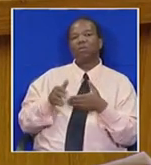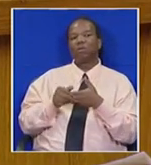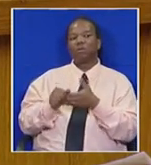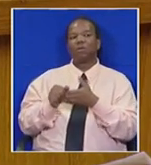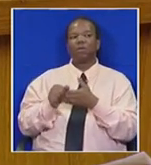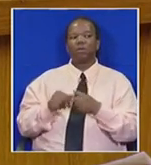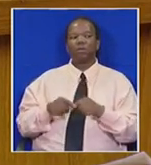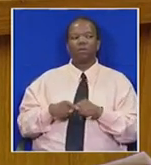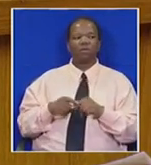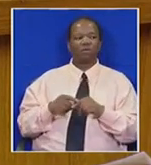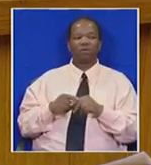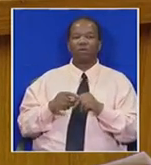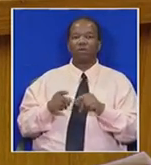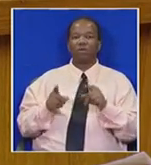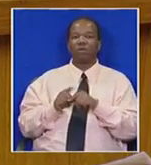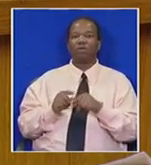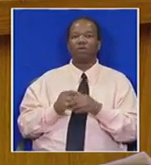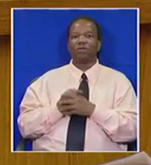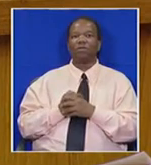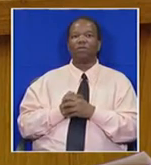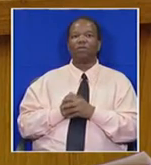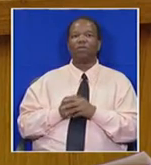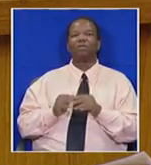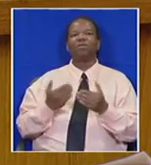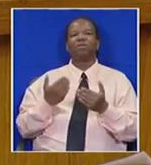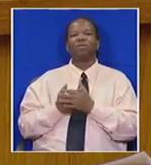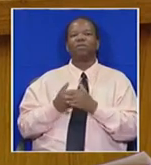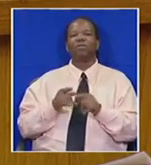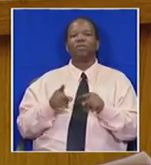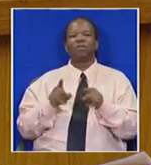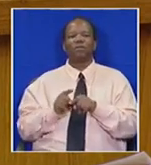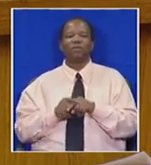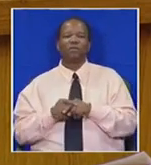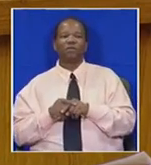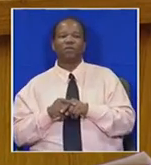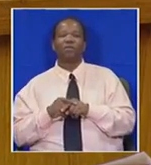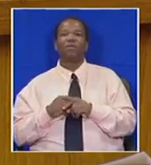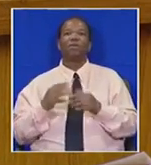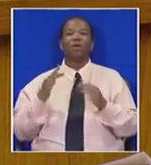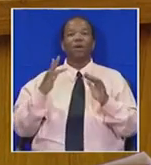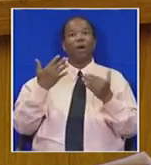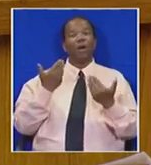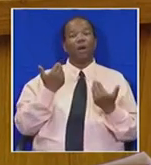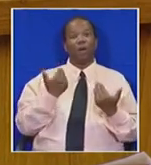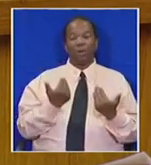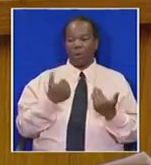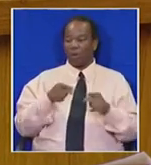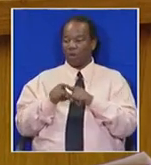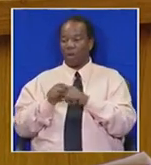in having proper administration of government. And in this, we streamlined both the